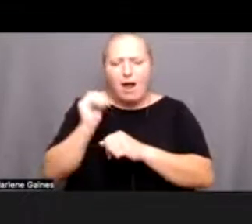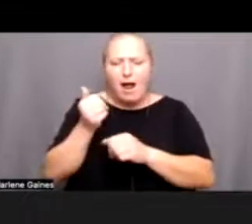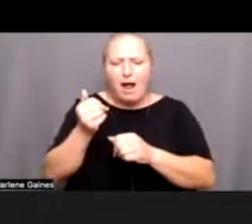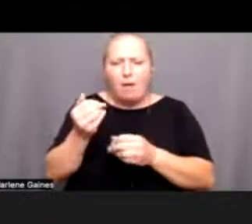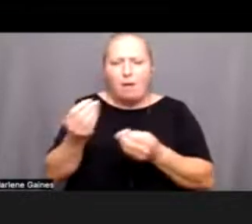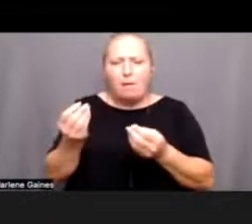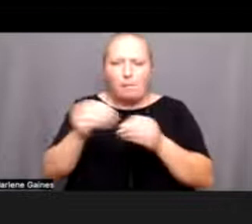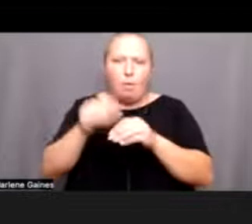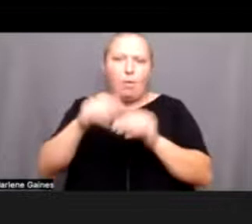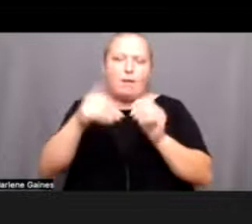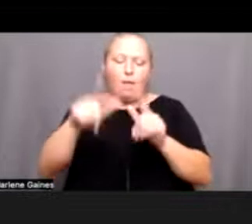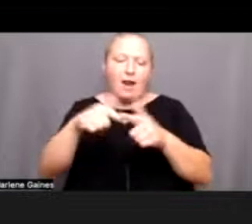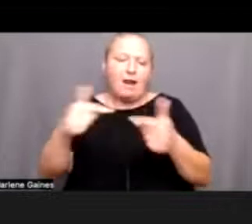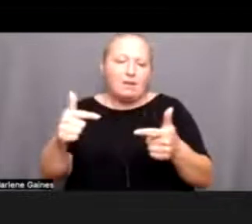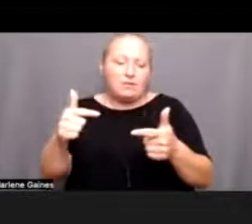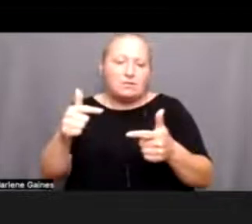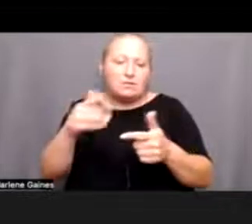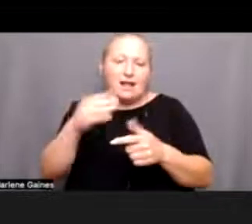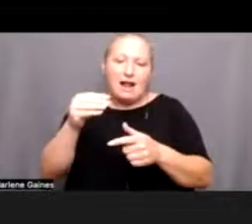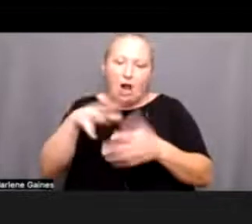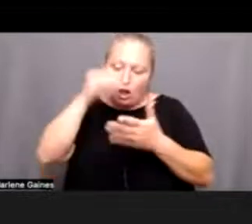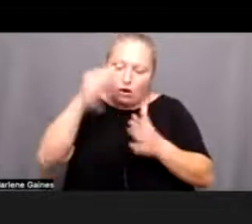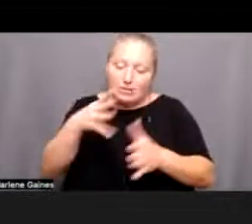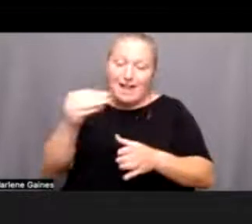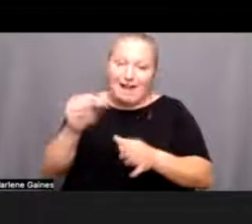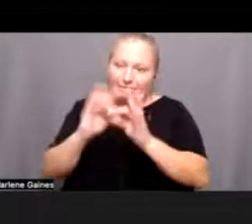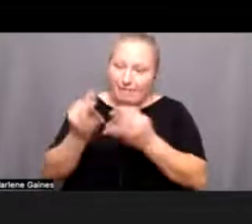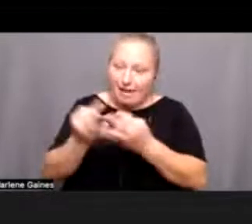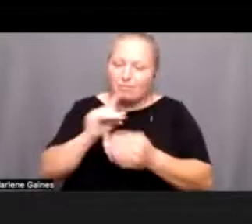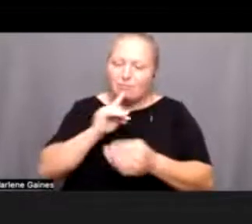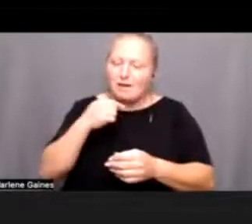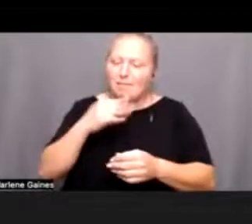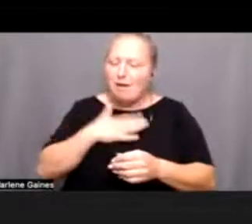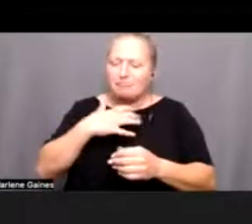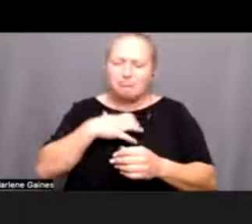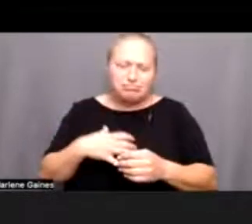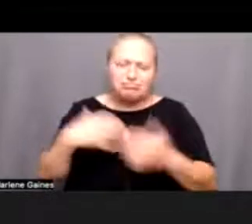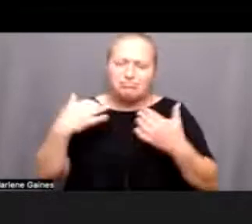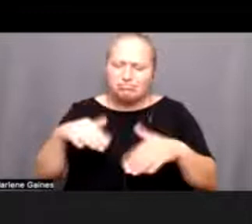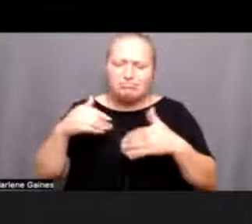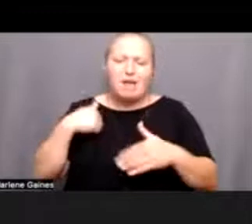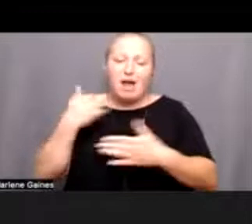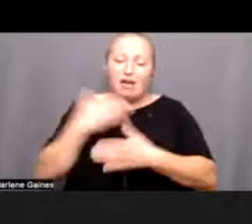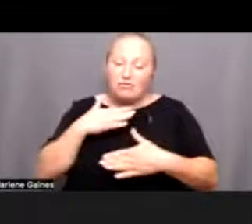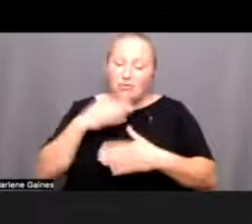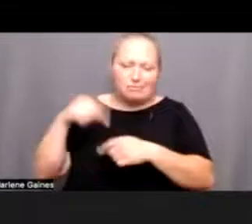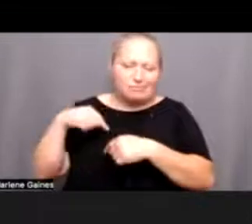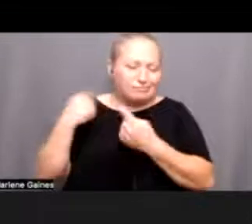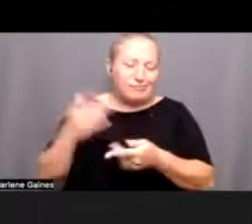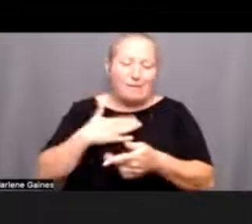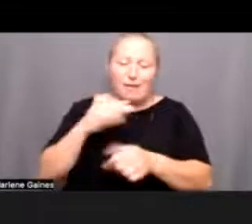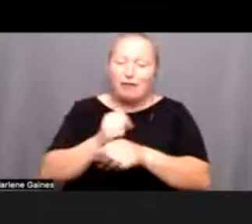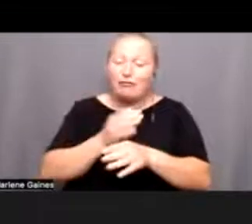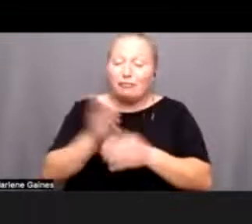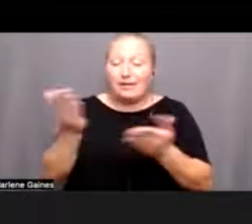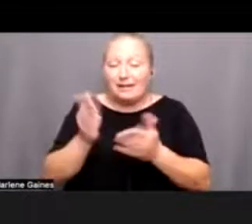learners and their families is truly a passion of mine. And I've enjoyed doing it all of my career here in the